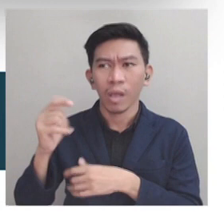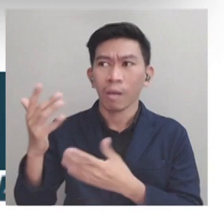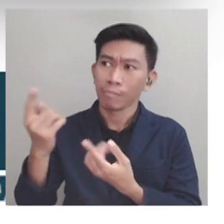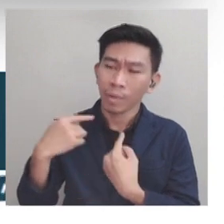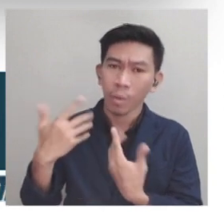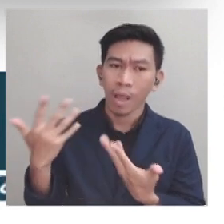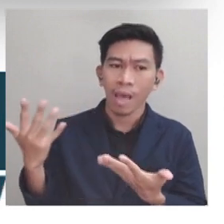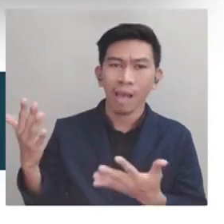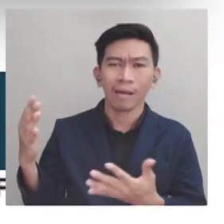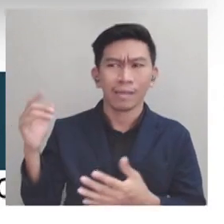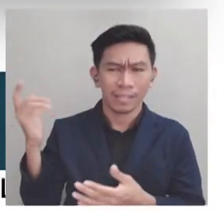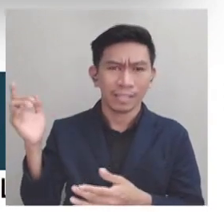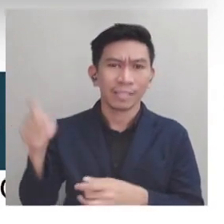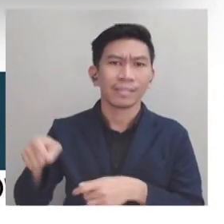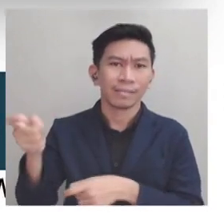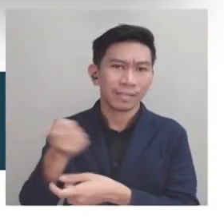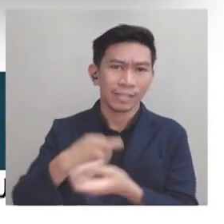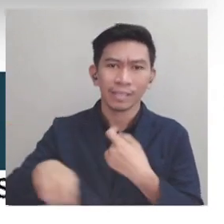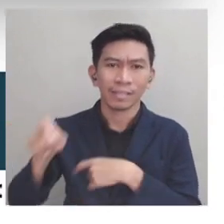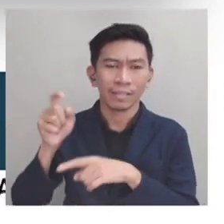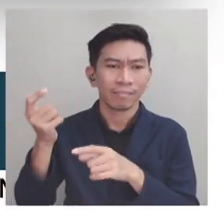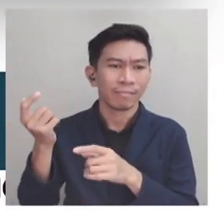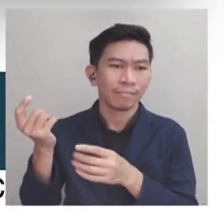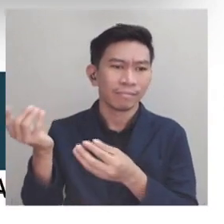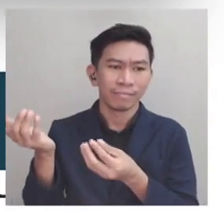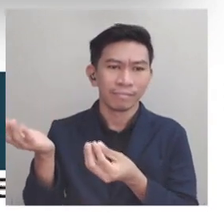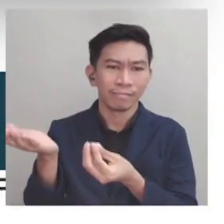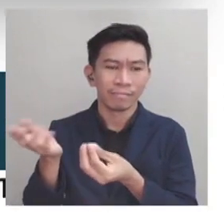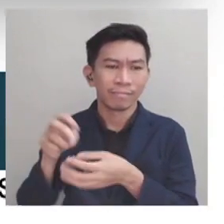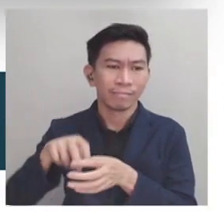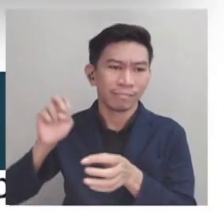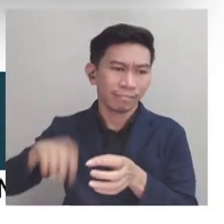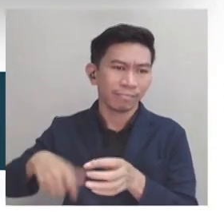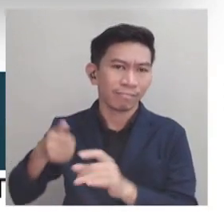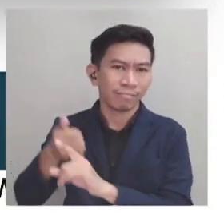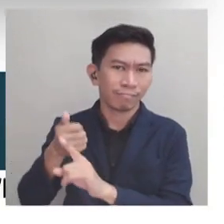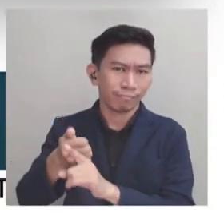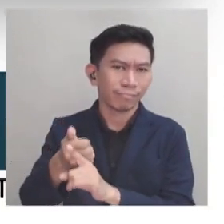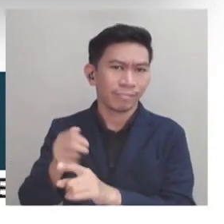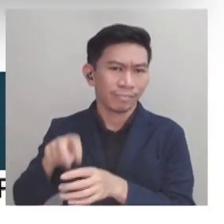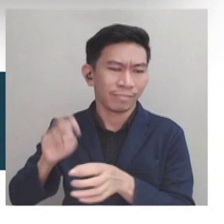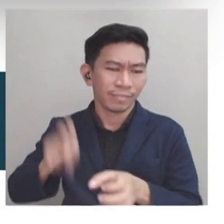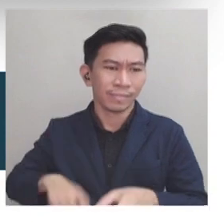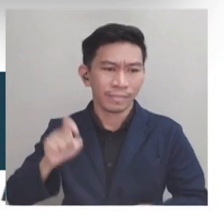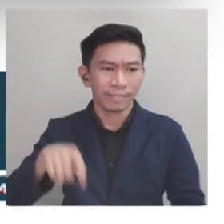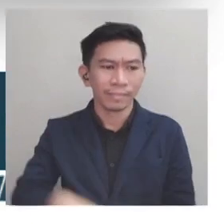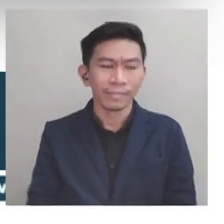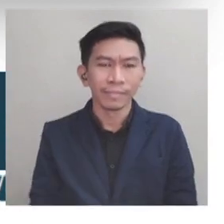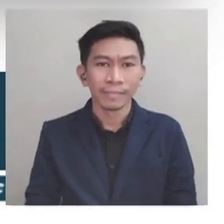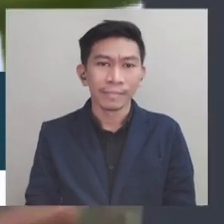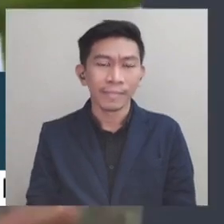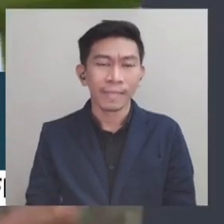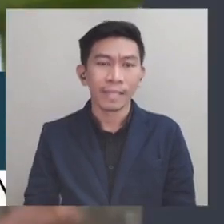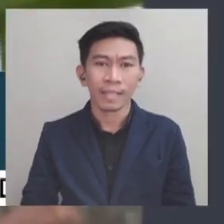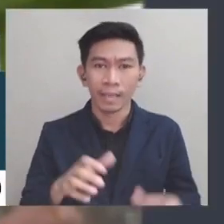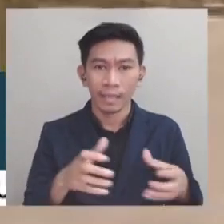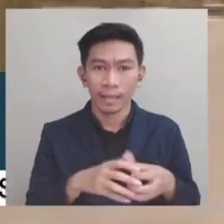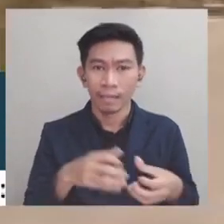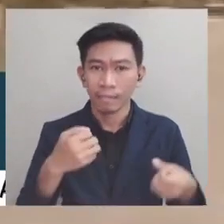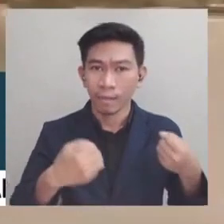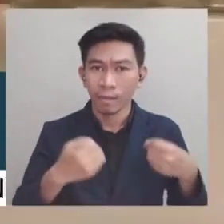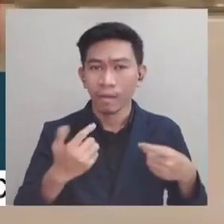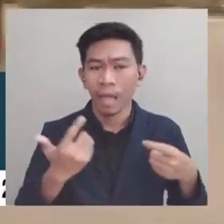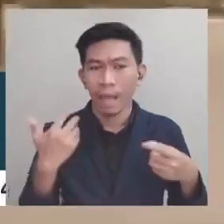po ang ibang sasabihin, kundi mag-resign na siya. Transport Group Hispan is also planning to march